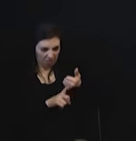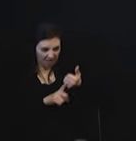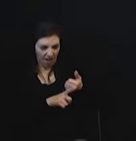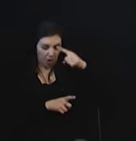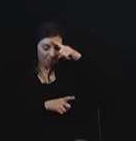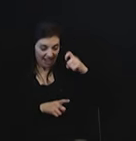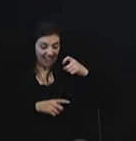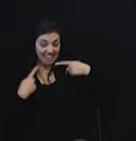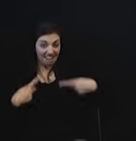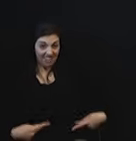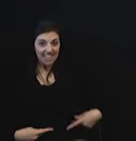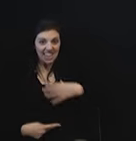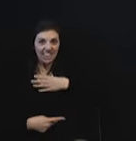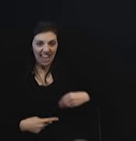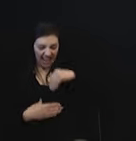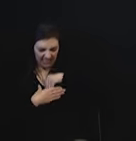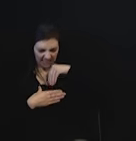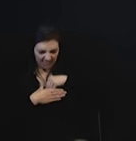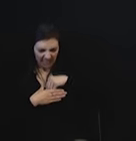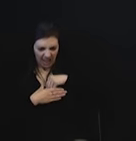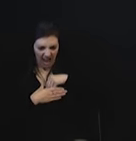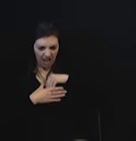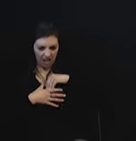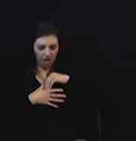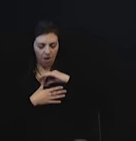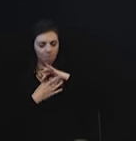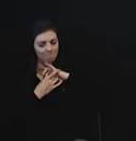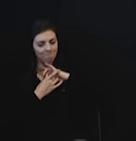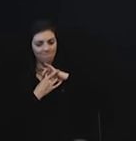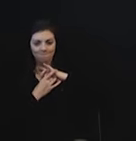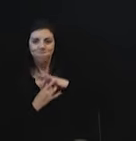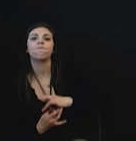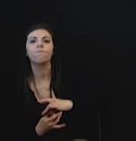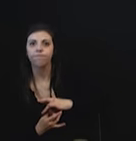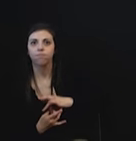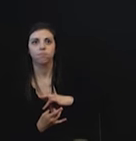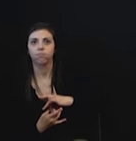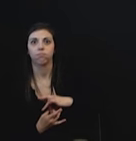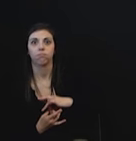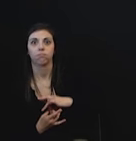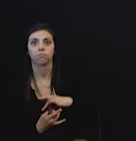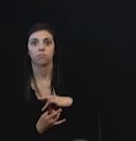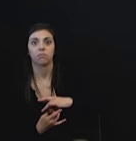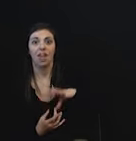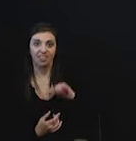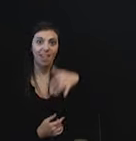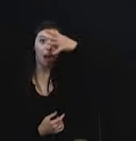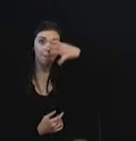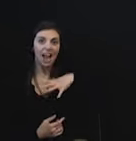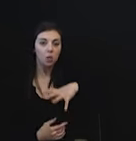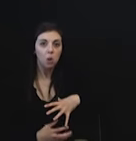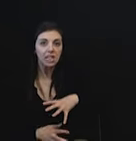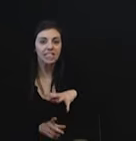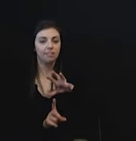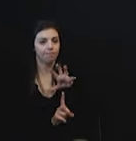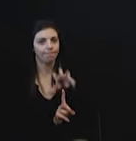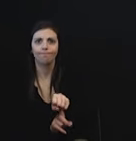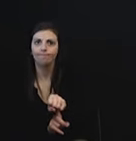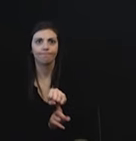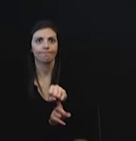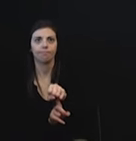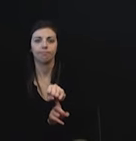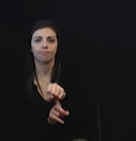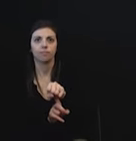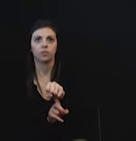just physically, but inside of him as well. He was held captive. And for the